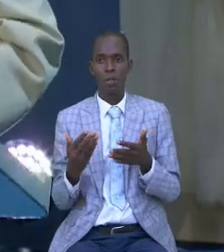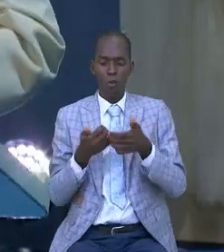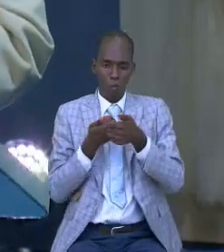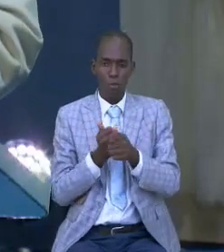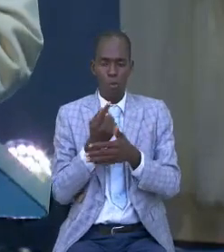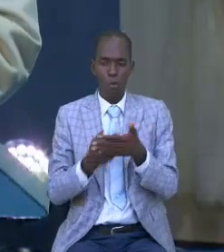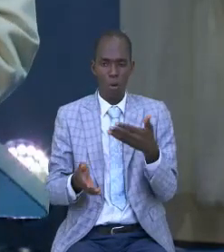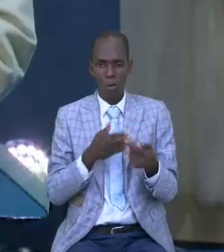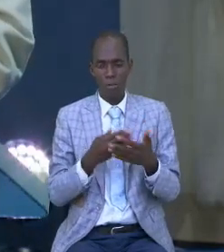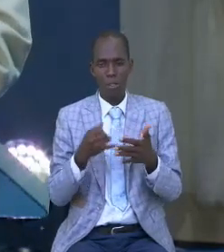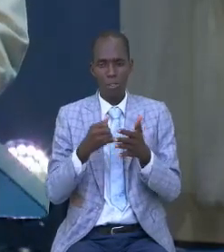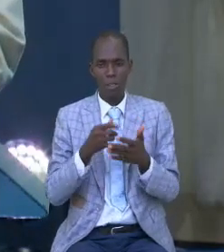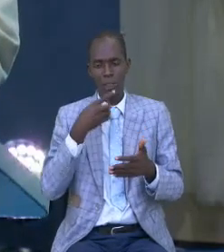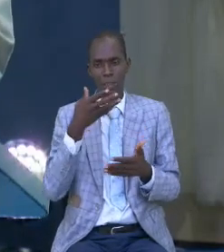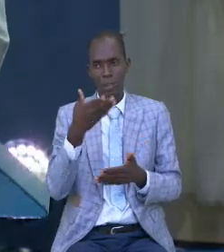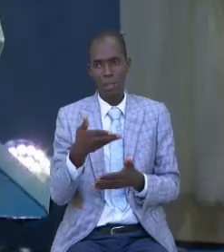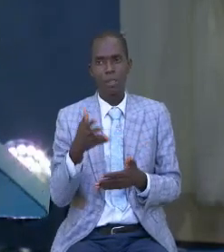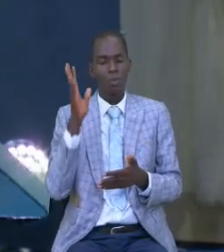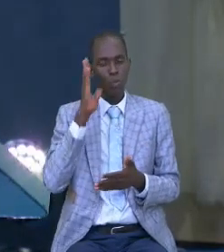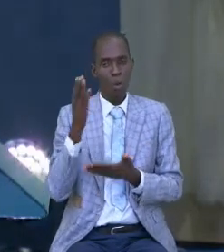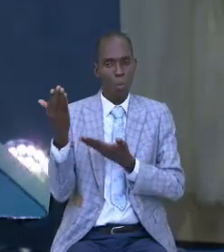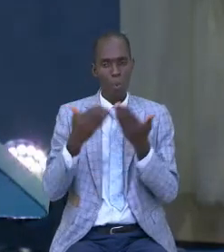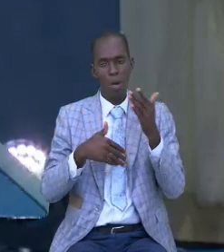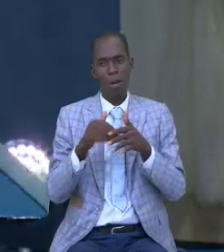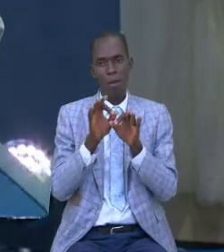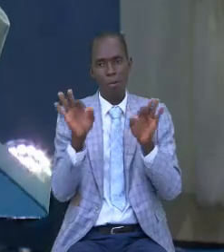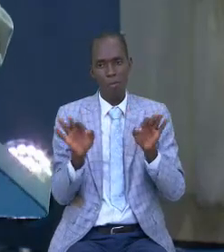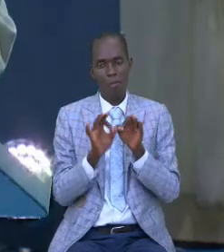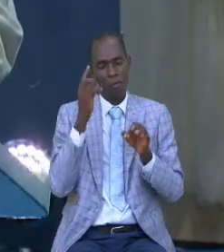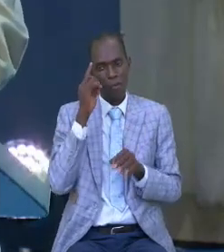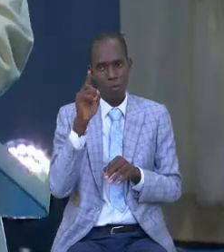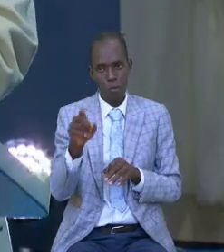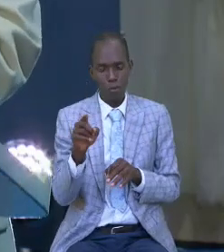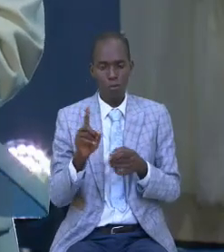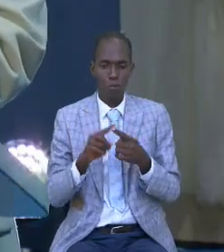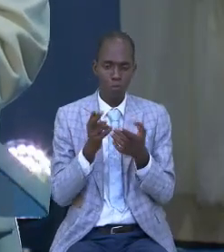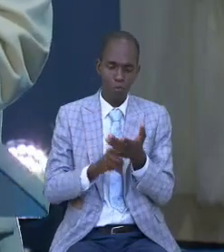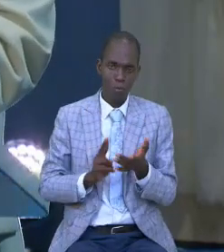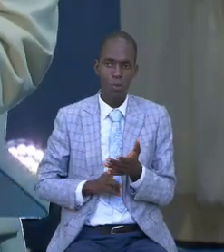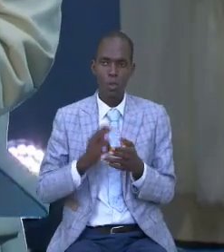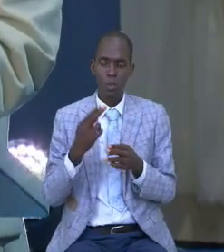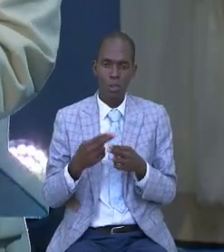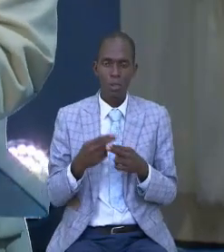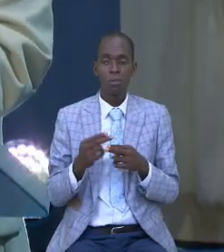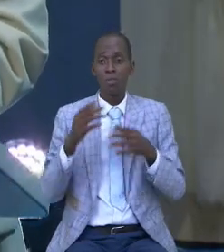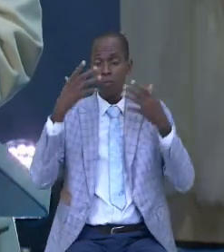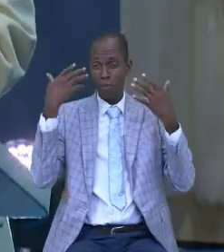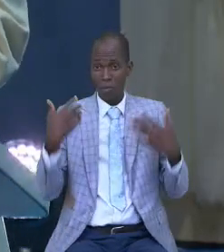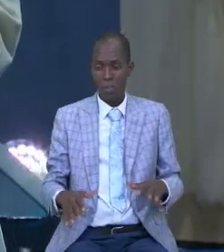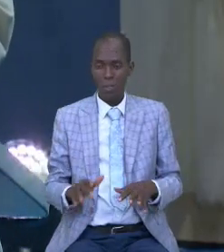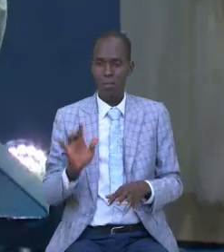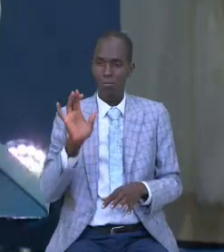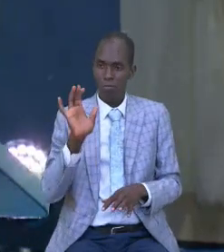Christ, you are very, very important. Please send your